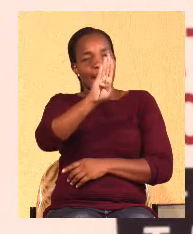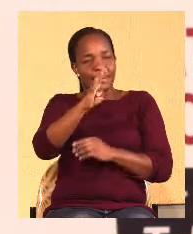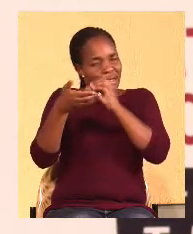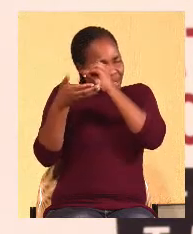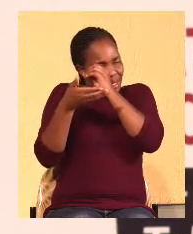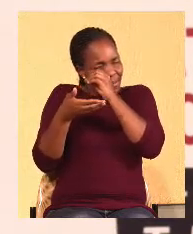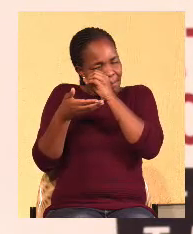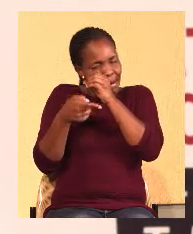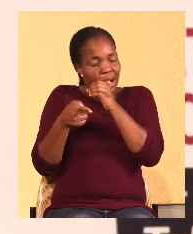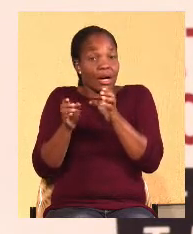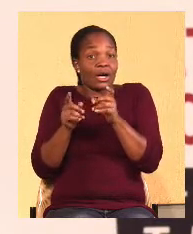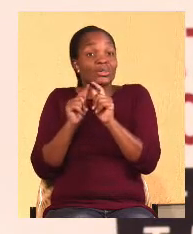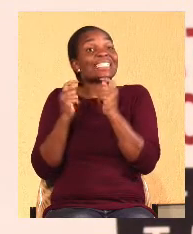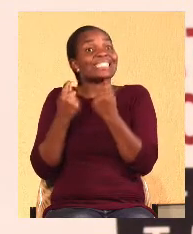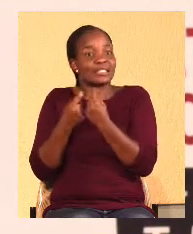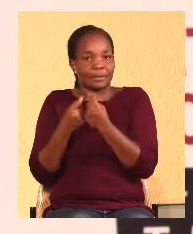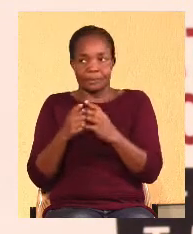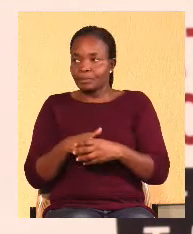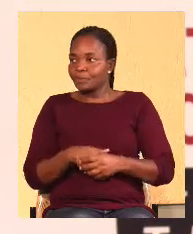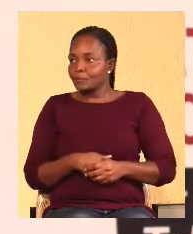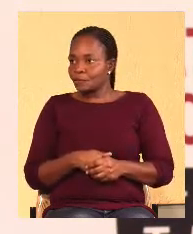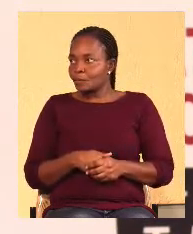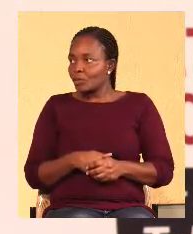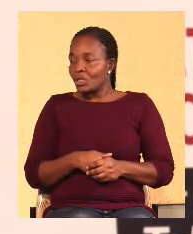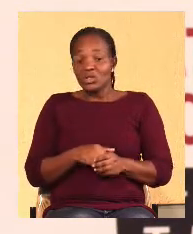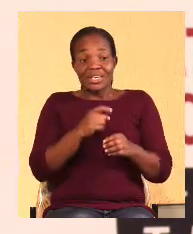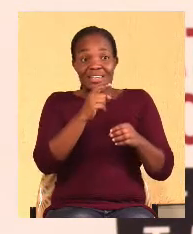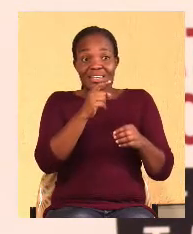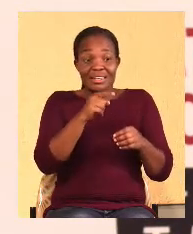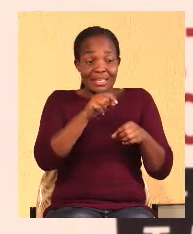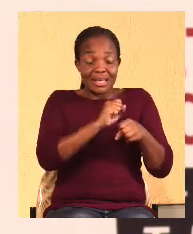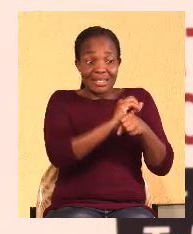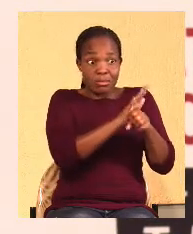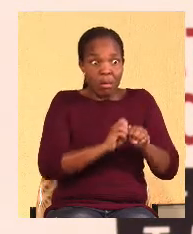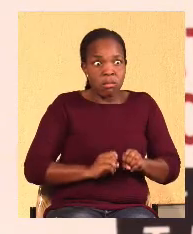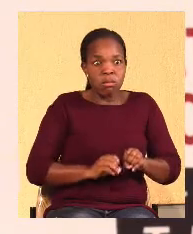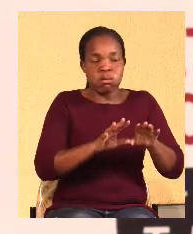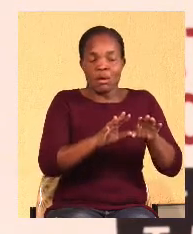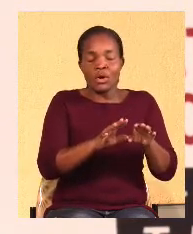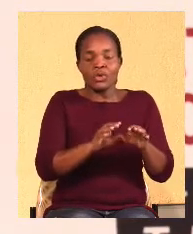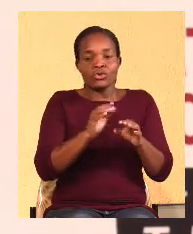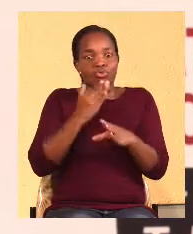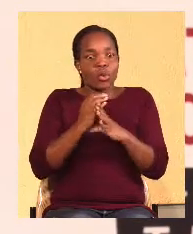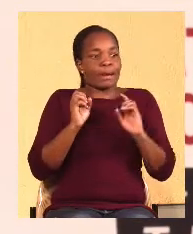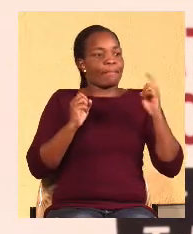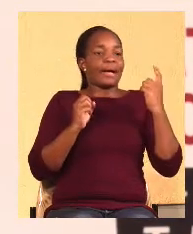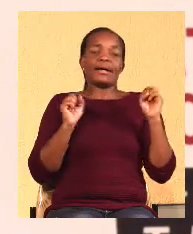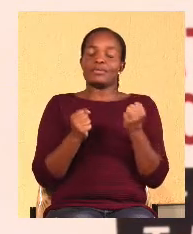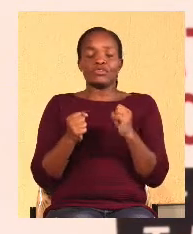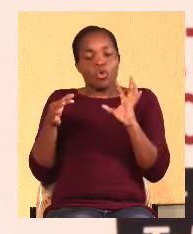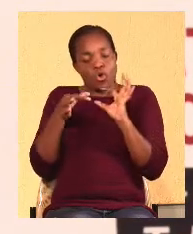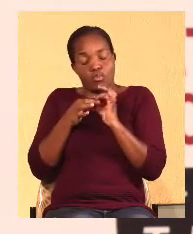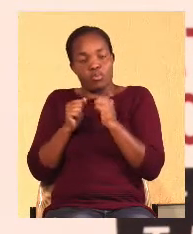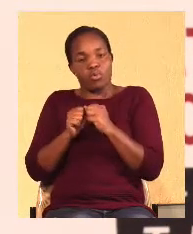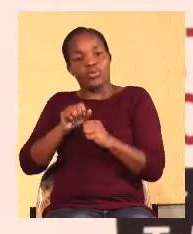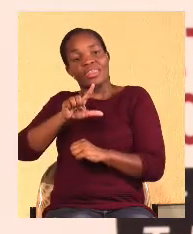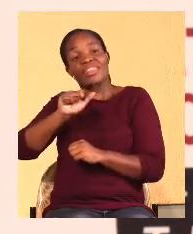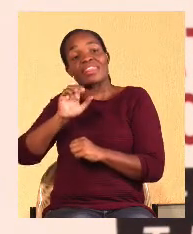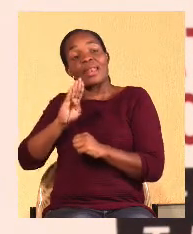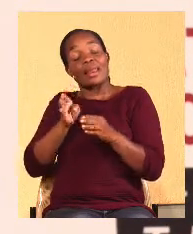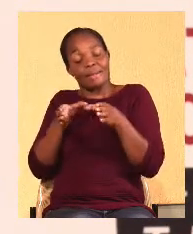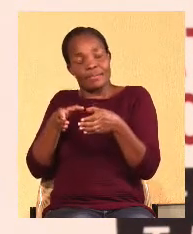any outbreak response, you cannot do much without laboratory. So laboratory coordination is the link between the